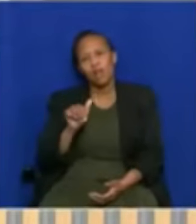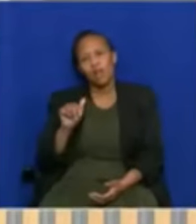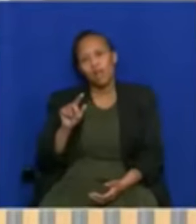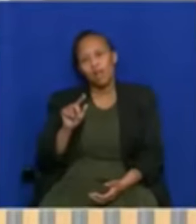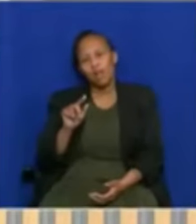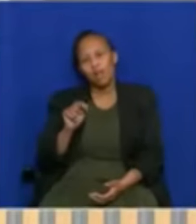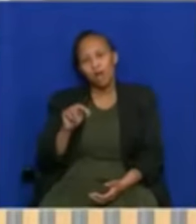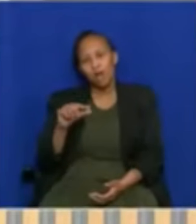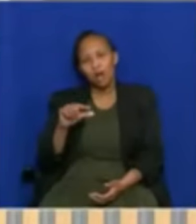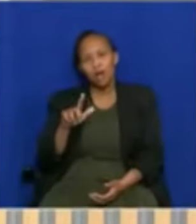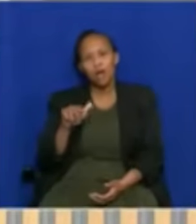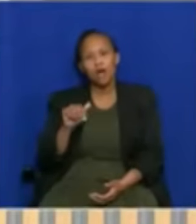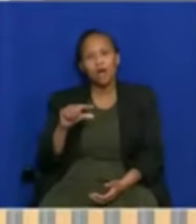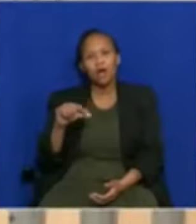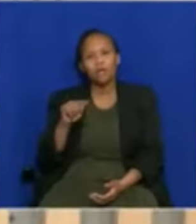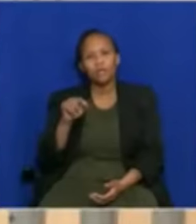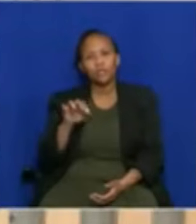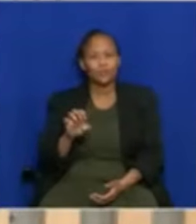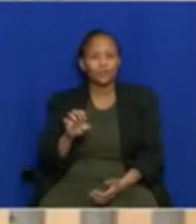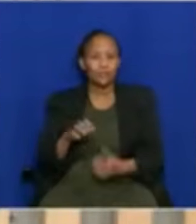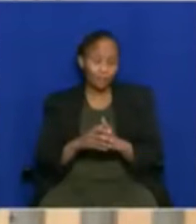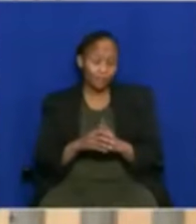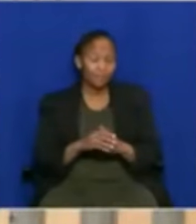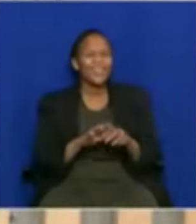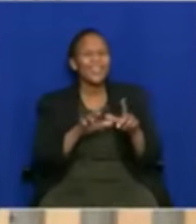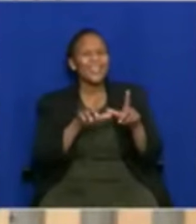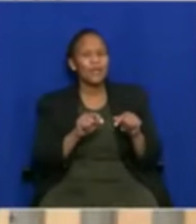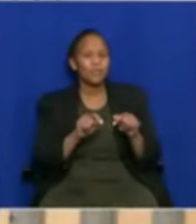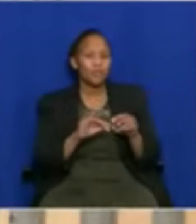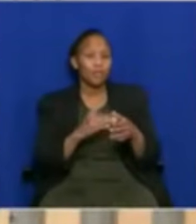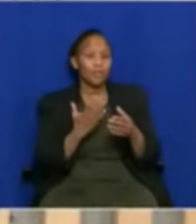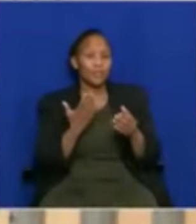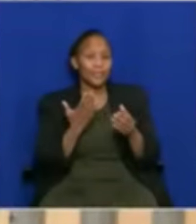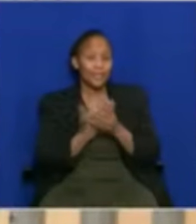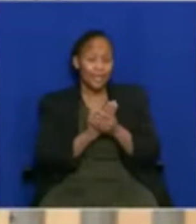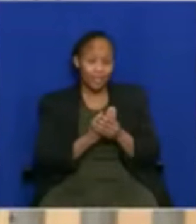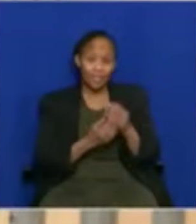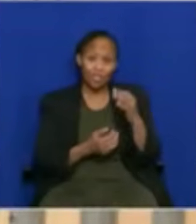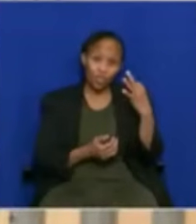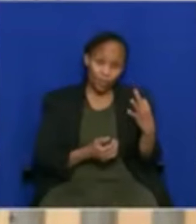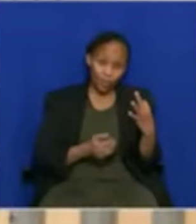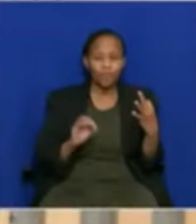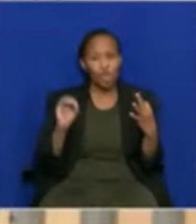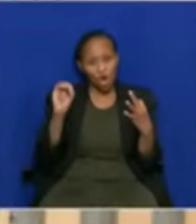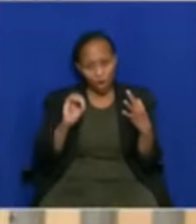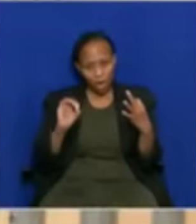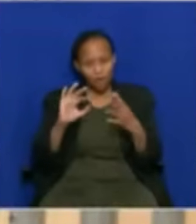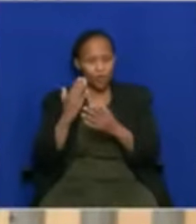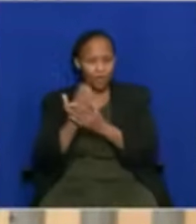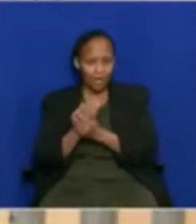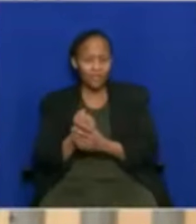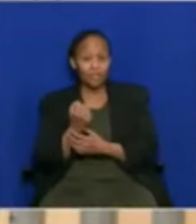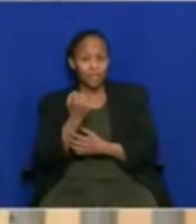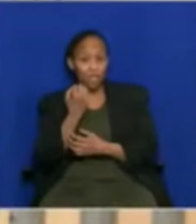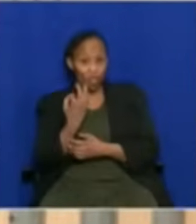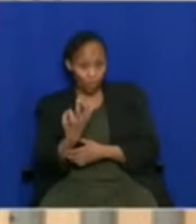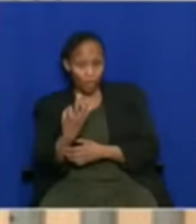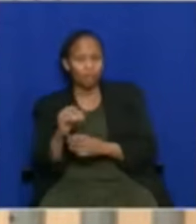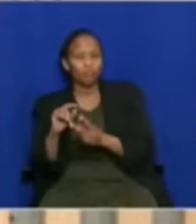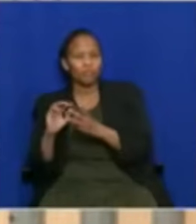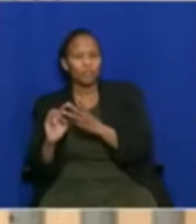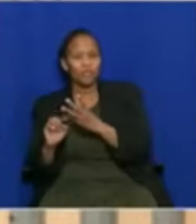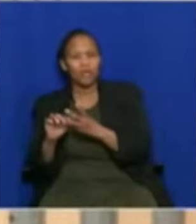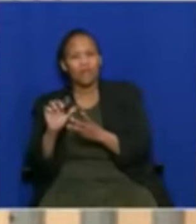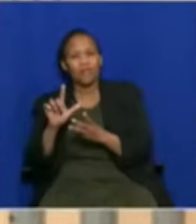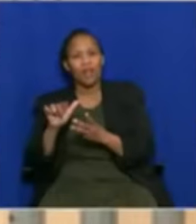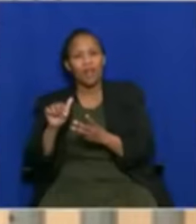There are 3 Cape Town cases, there are 3 Orlando cases, and there is a Langlakte case that we